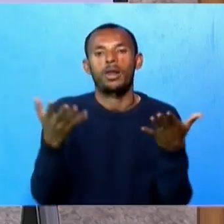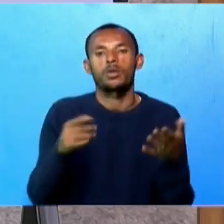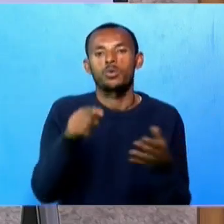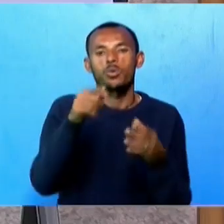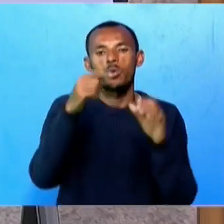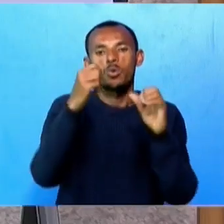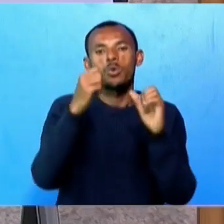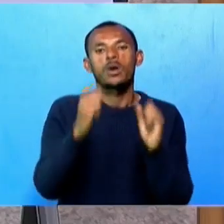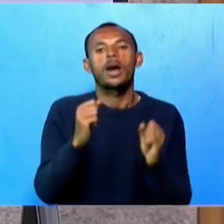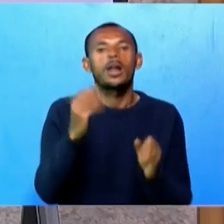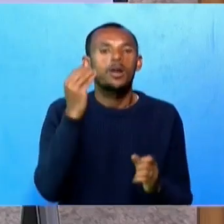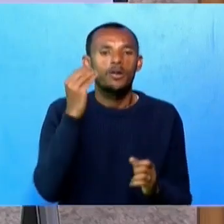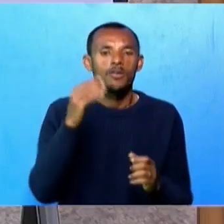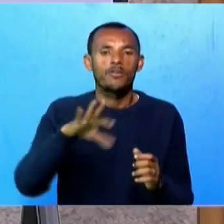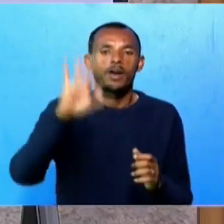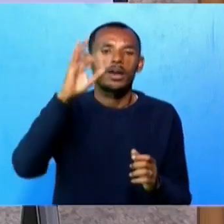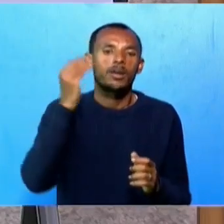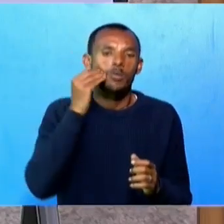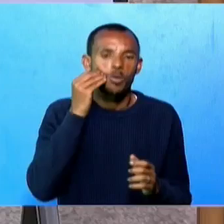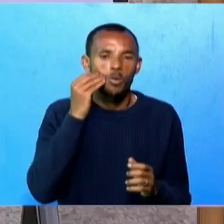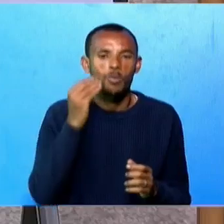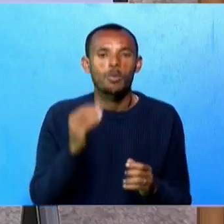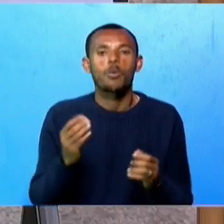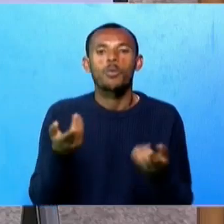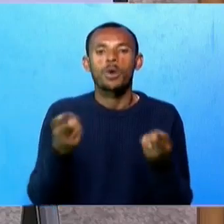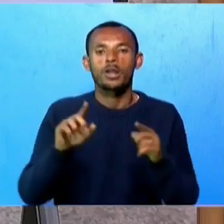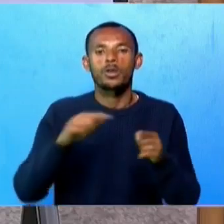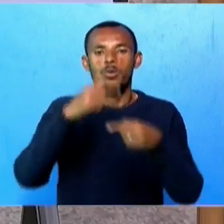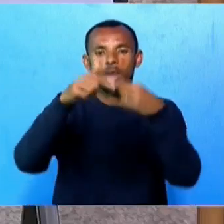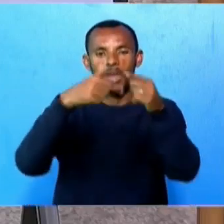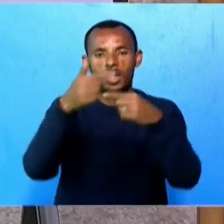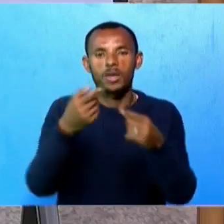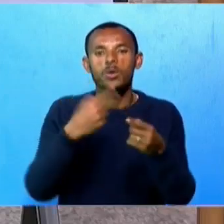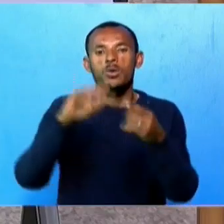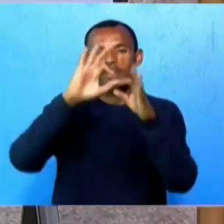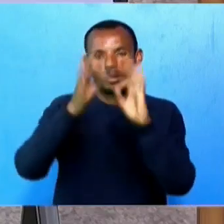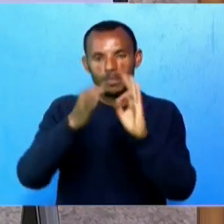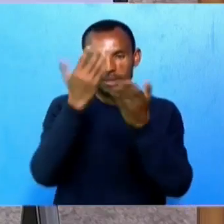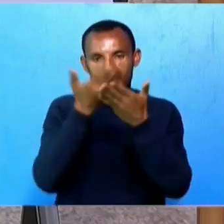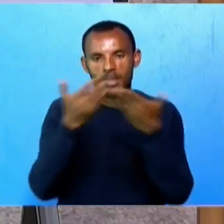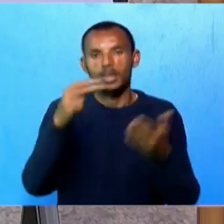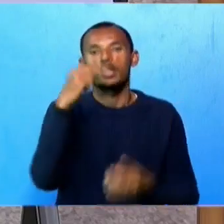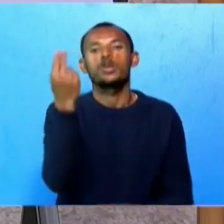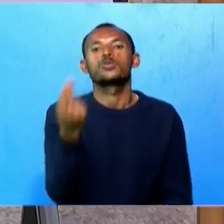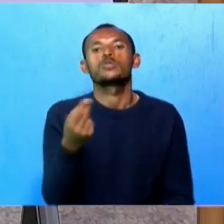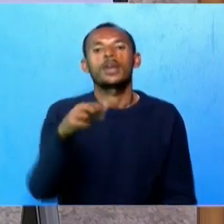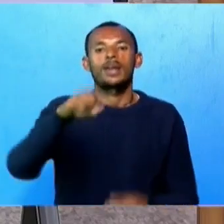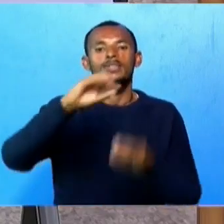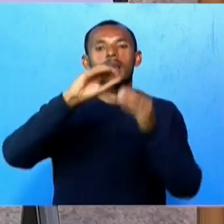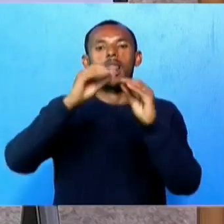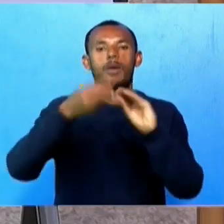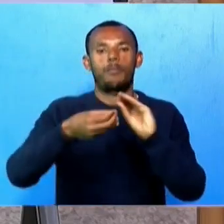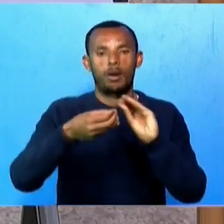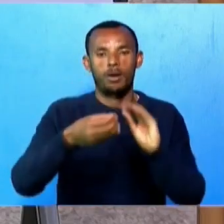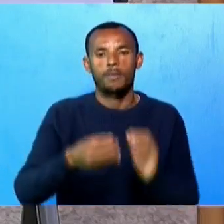it in your home. Wherever you go, you interpret things using rational numbers. So in